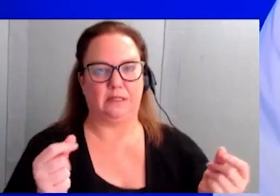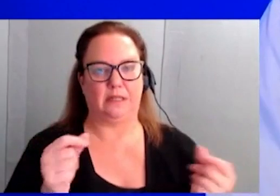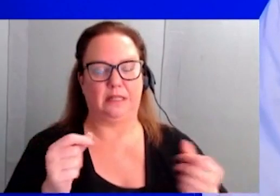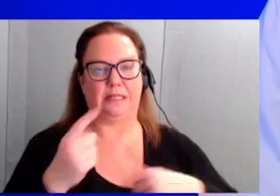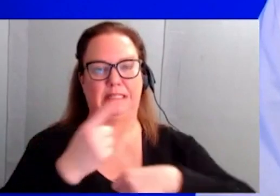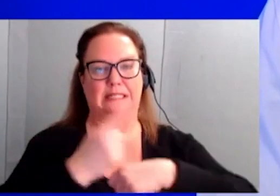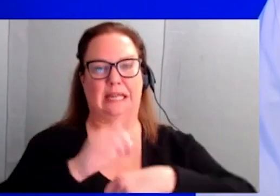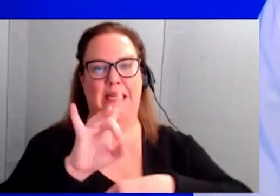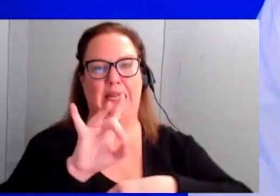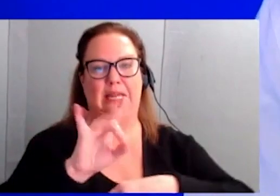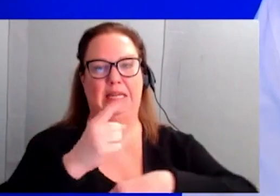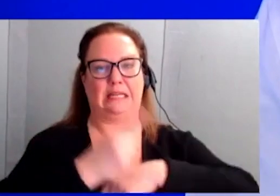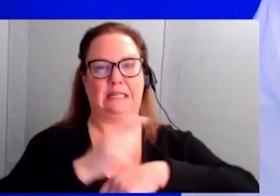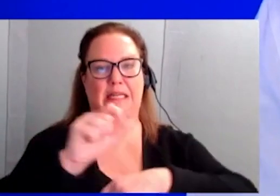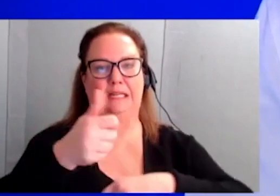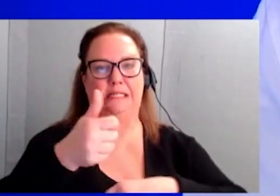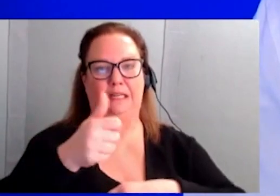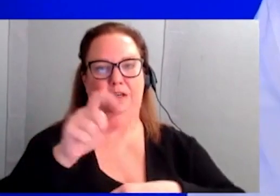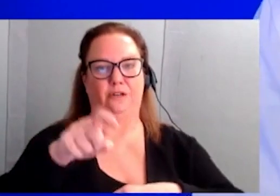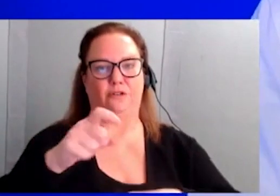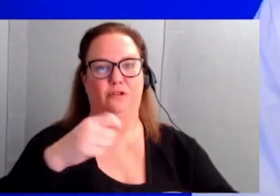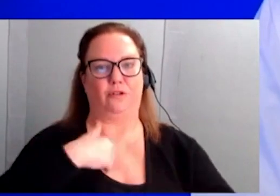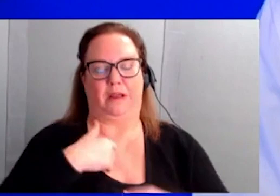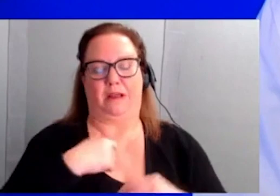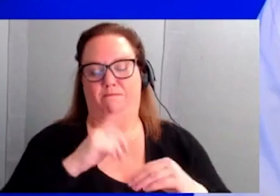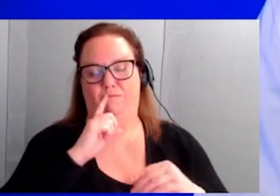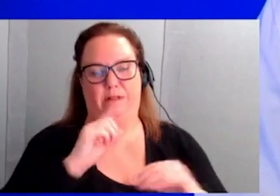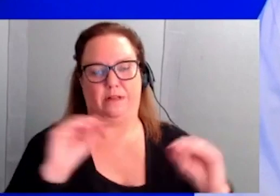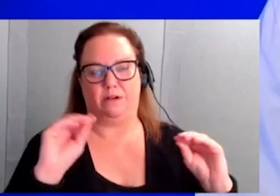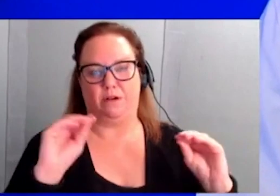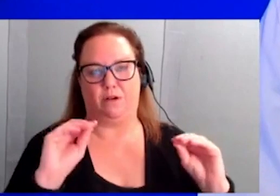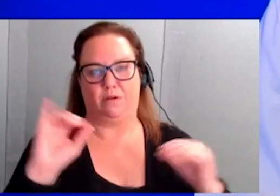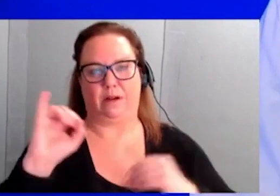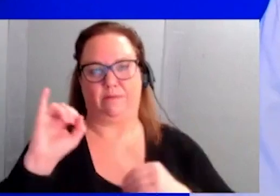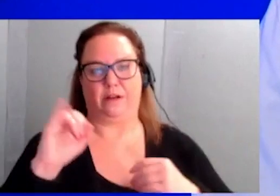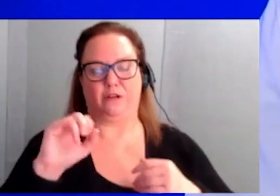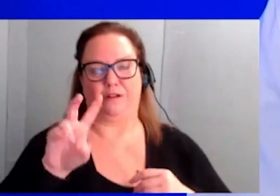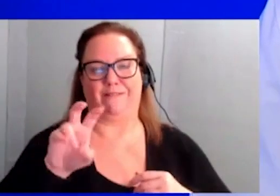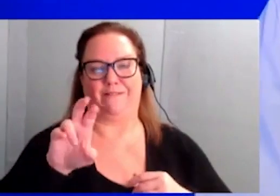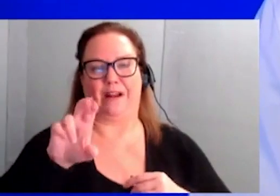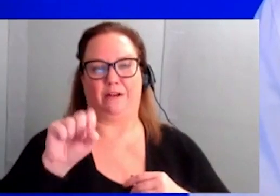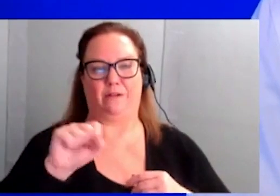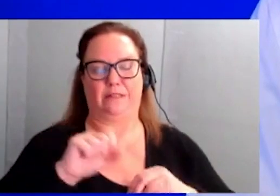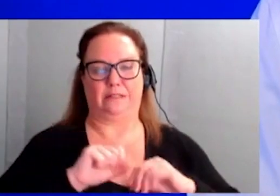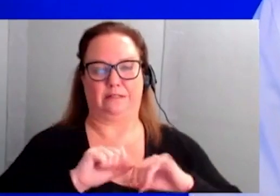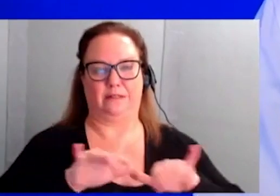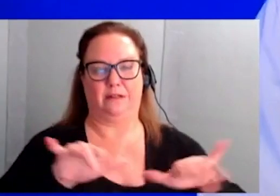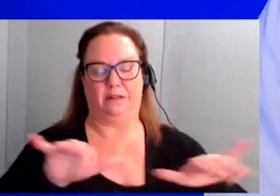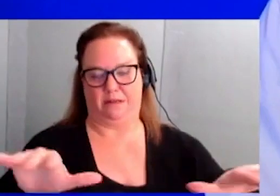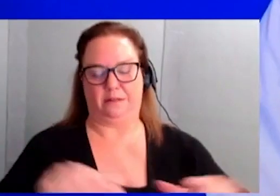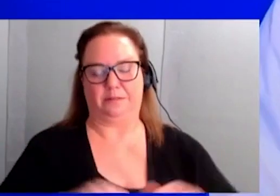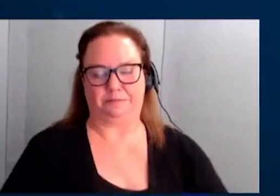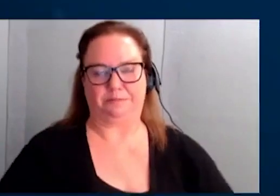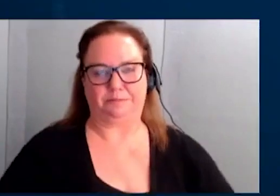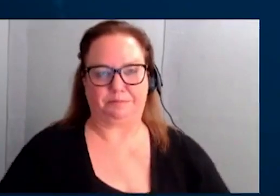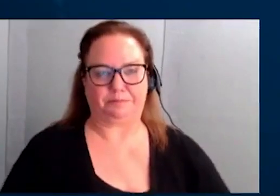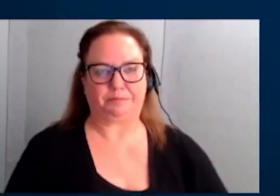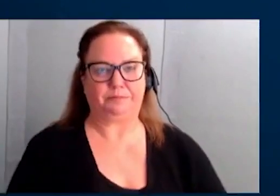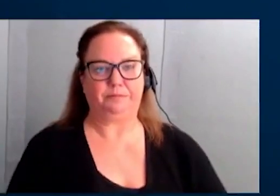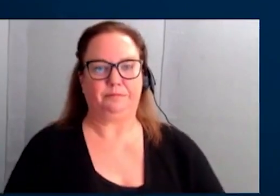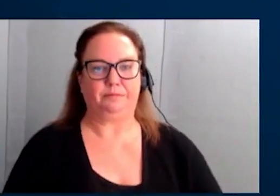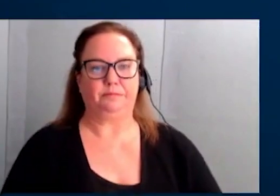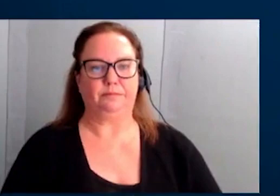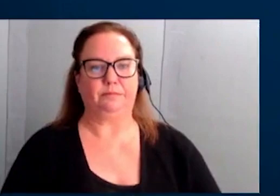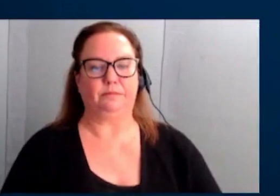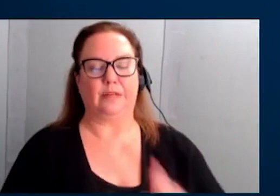10, you really should have little to no infectious virus or be a risk to other people. And just to say, like with